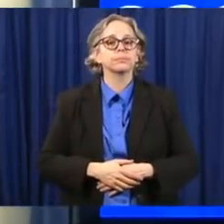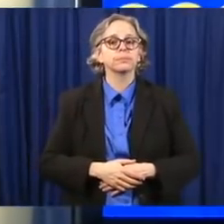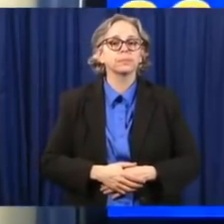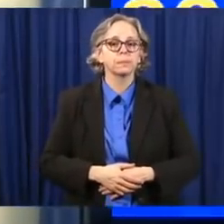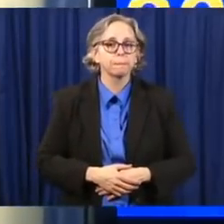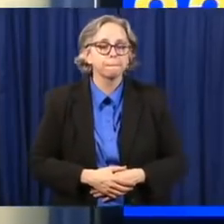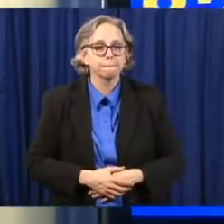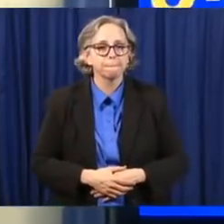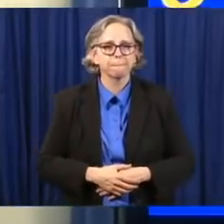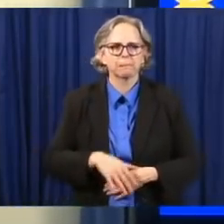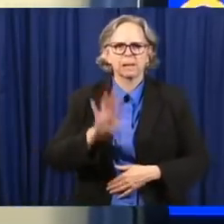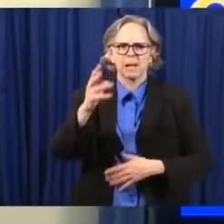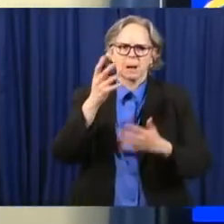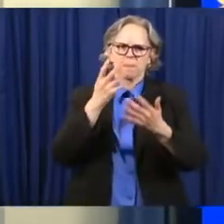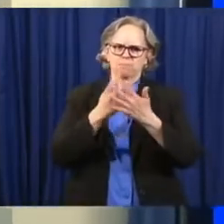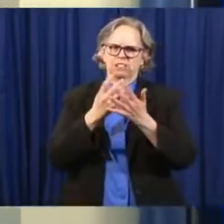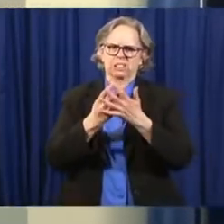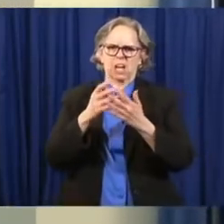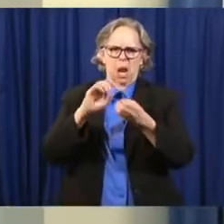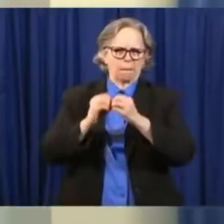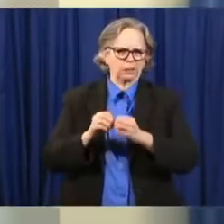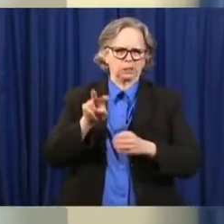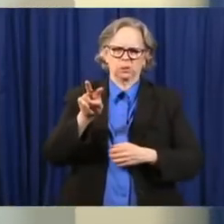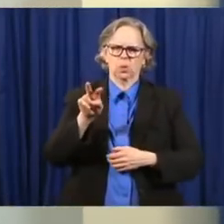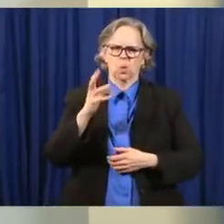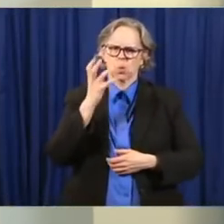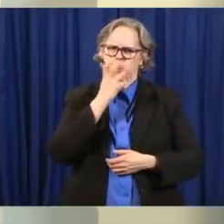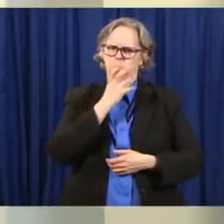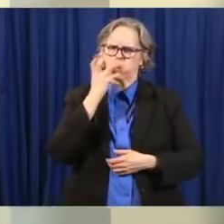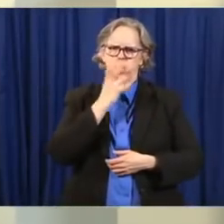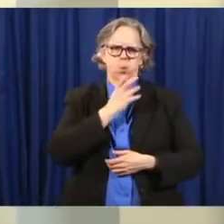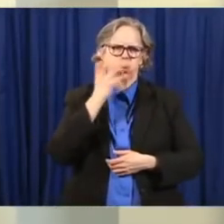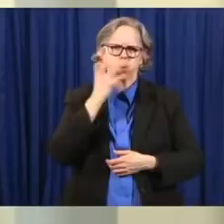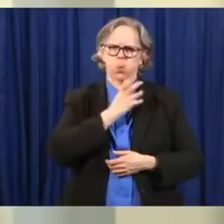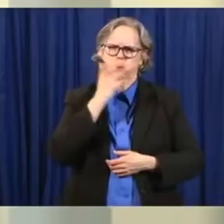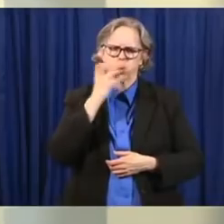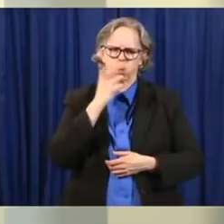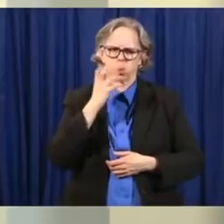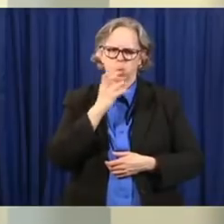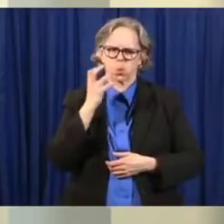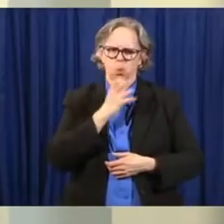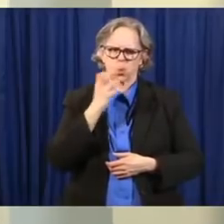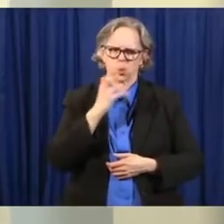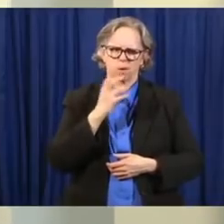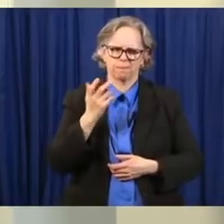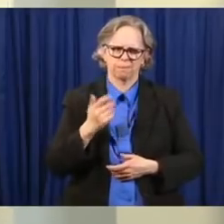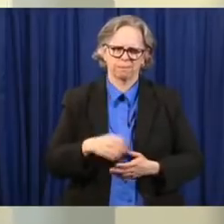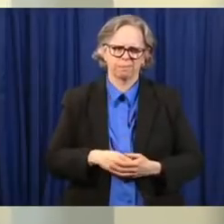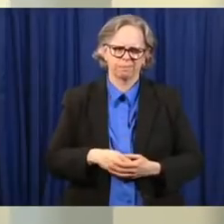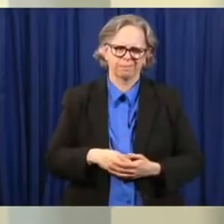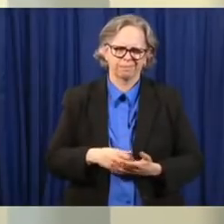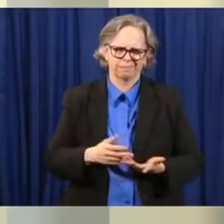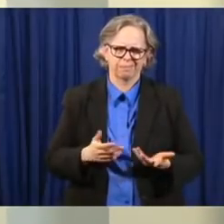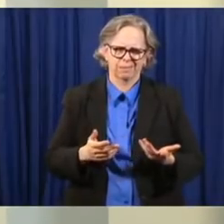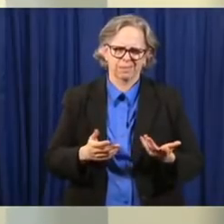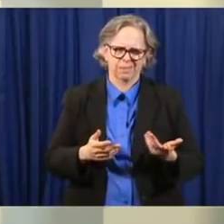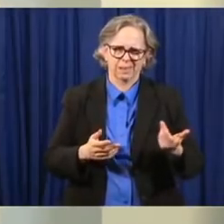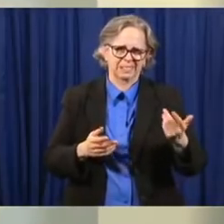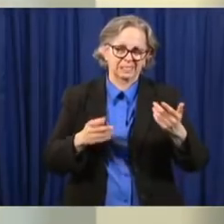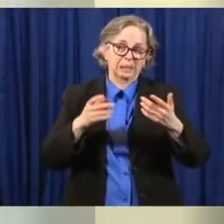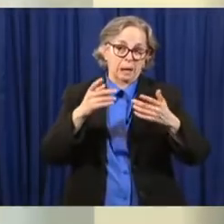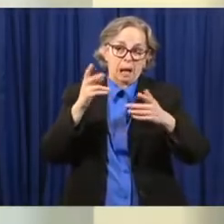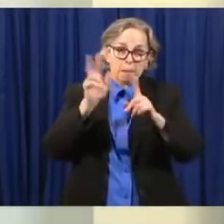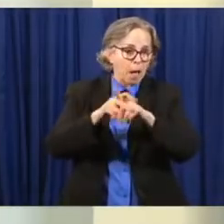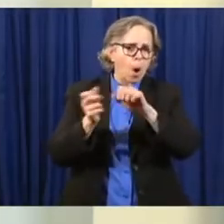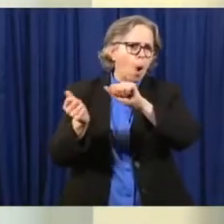from the prisons really does show us, and anywhere, probably in any prison now, that just like nursing